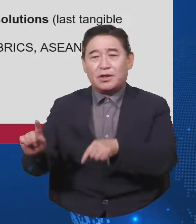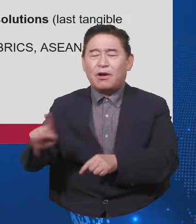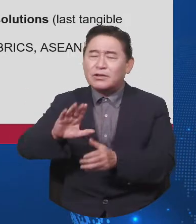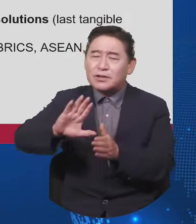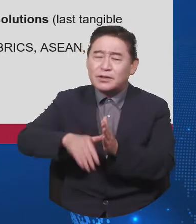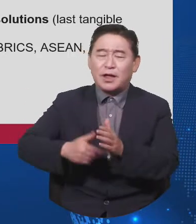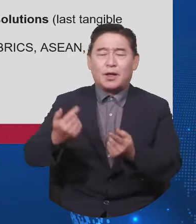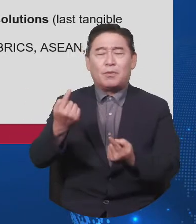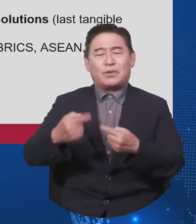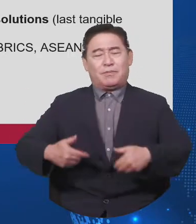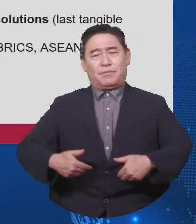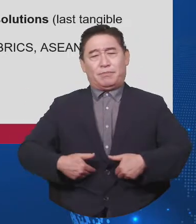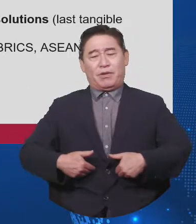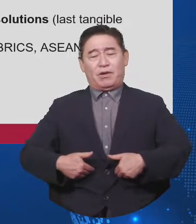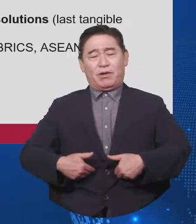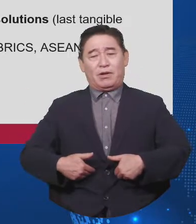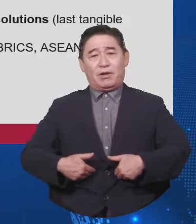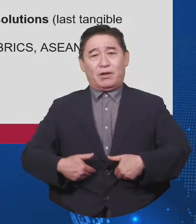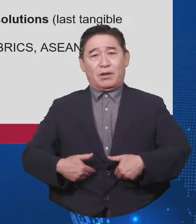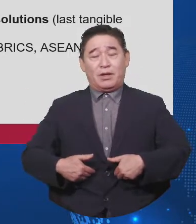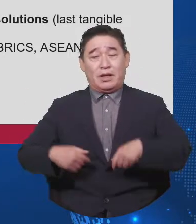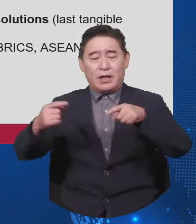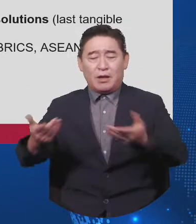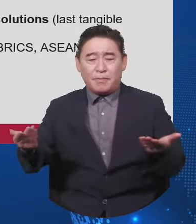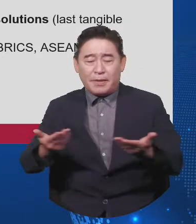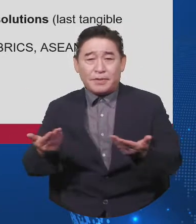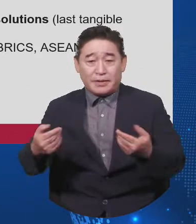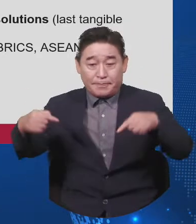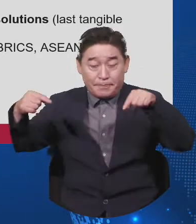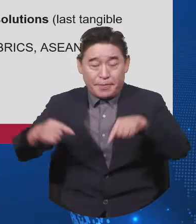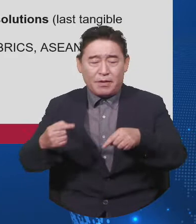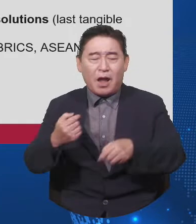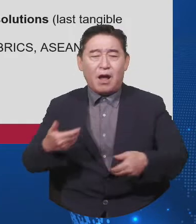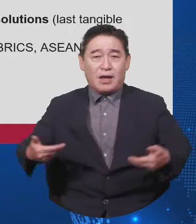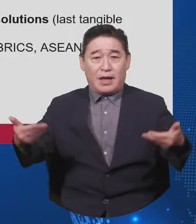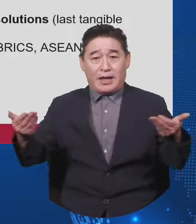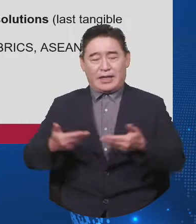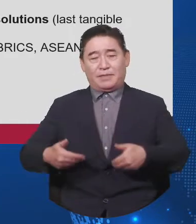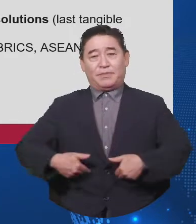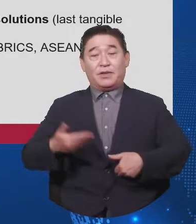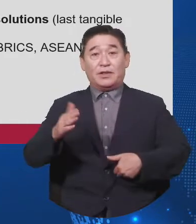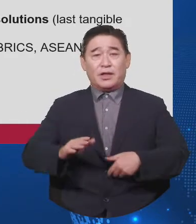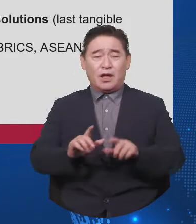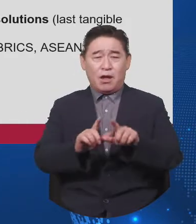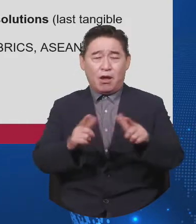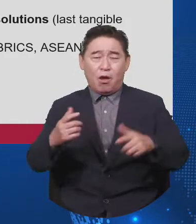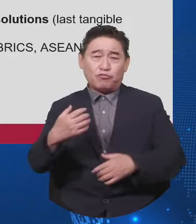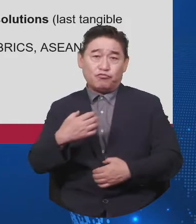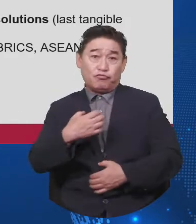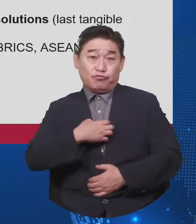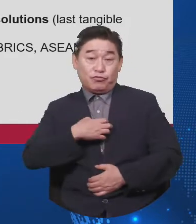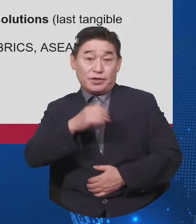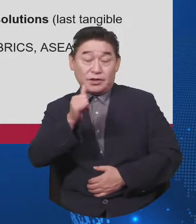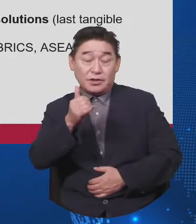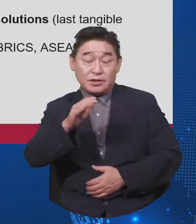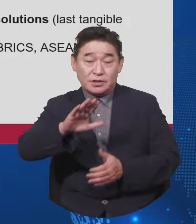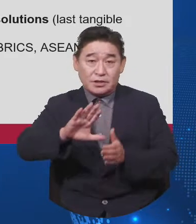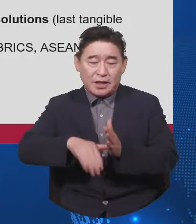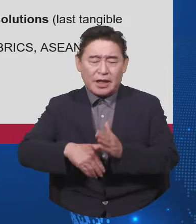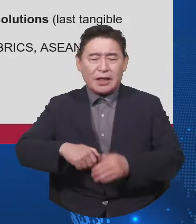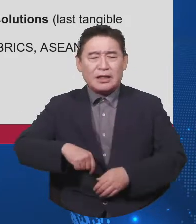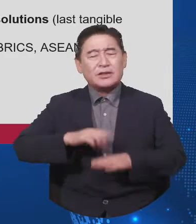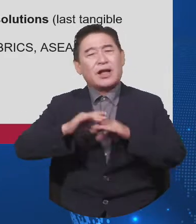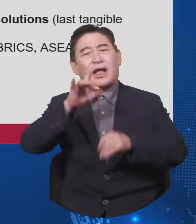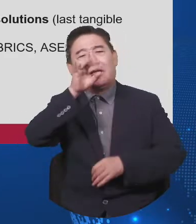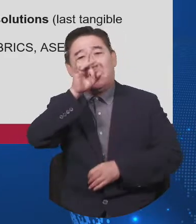say collaboration, multiple crisis situations. I'm not going to spell everything out. We mentioned it already. That's on the